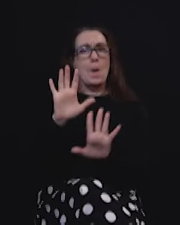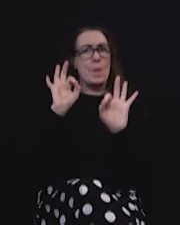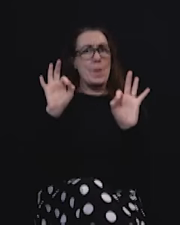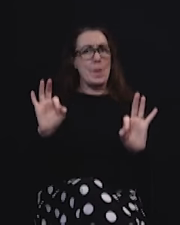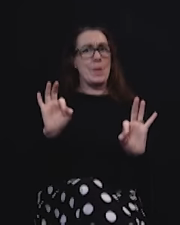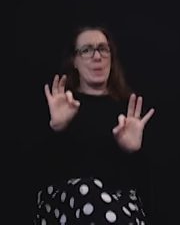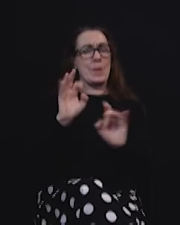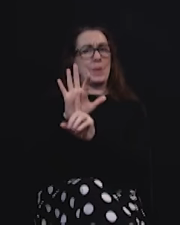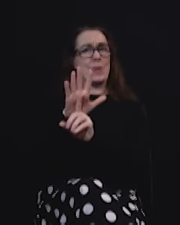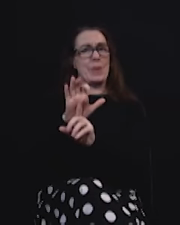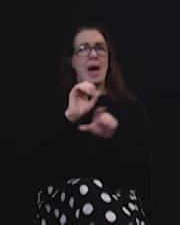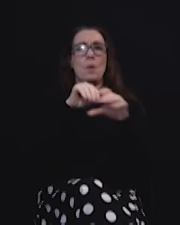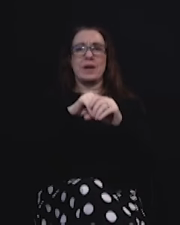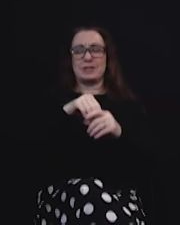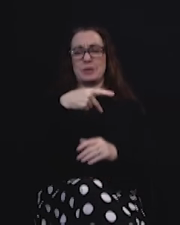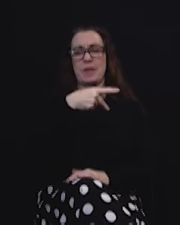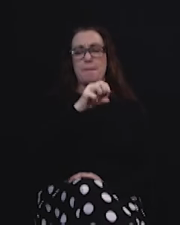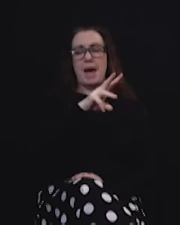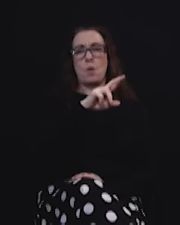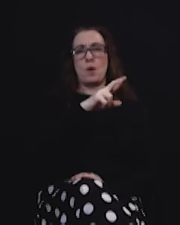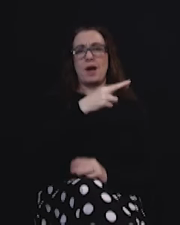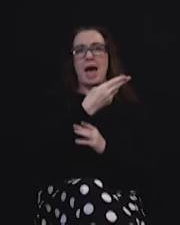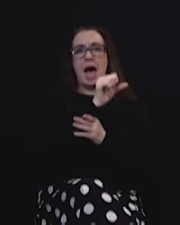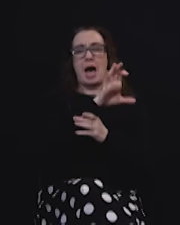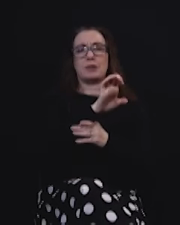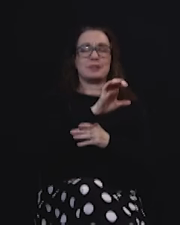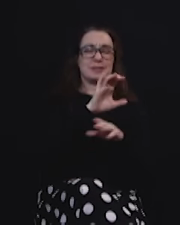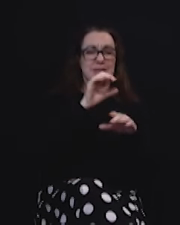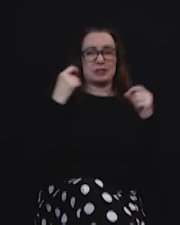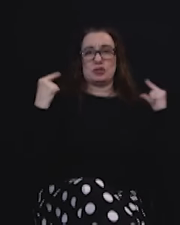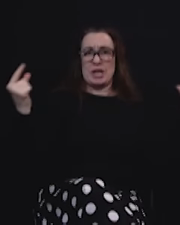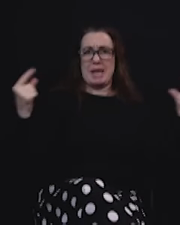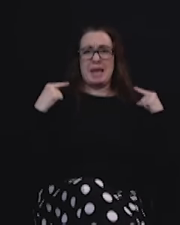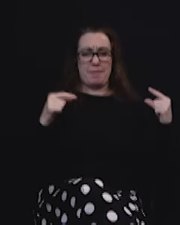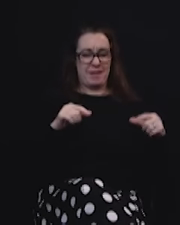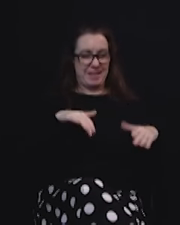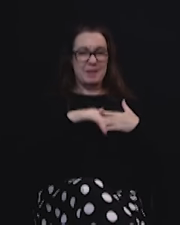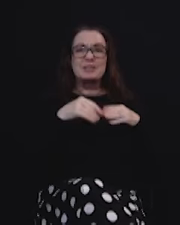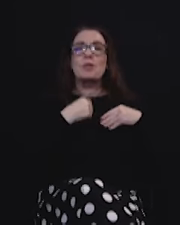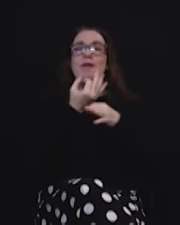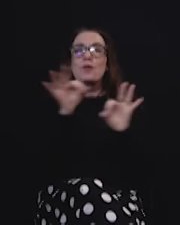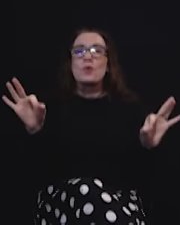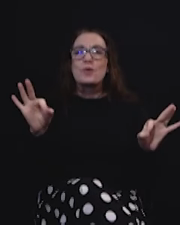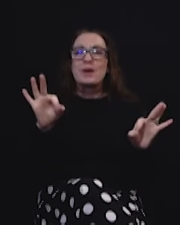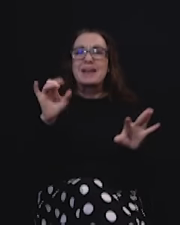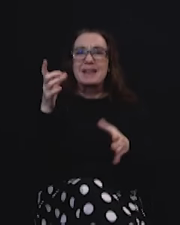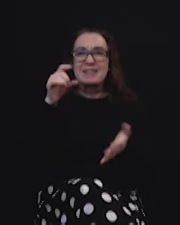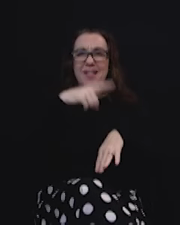I joined Powerhouse Gym because they were giving away free clock radios. What's a clock radio, Ben?